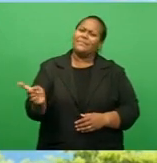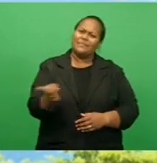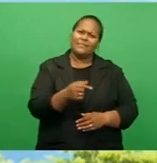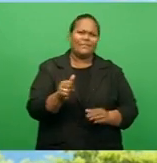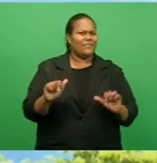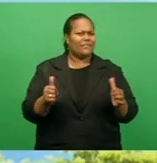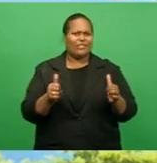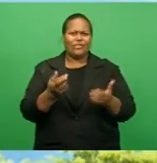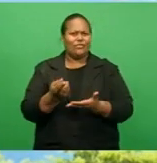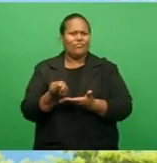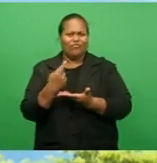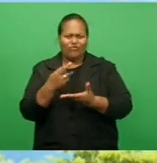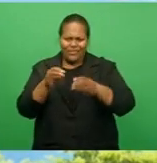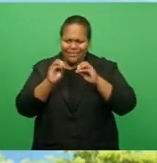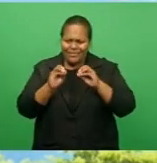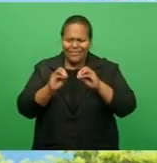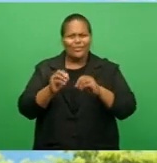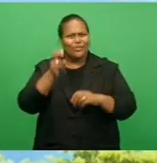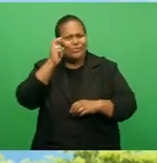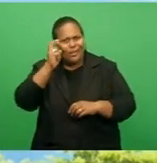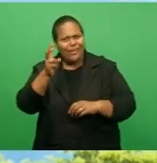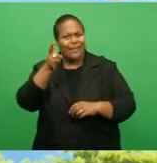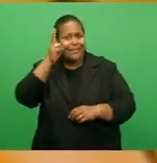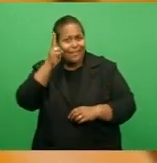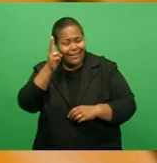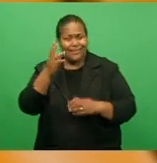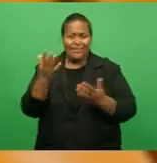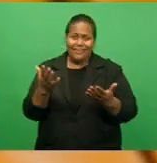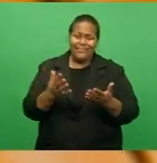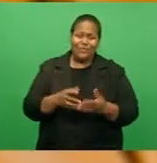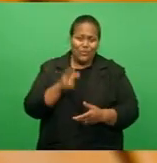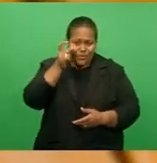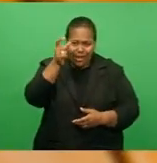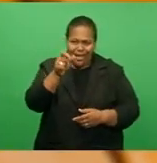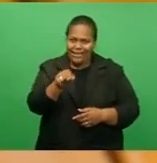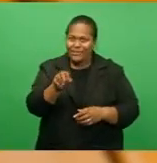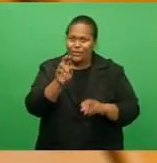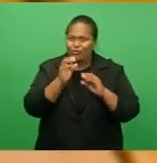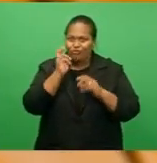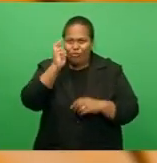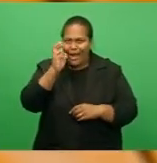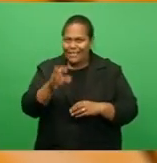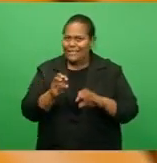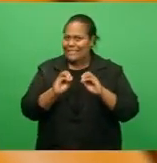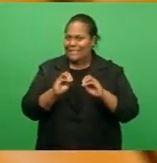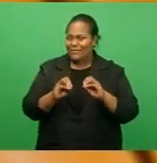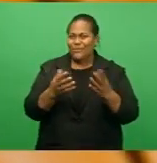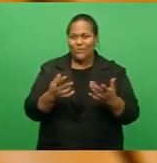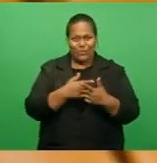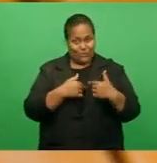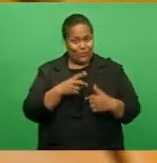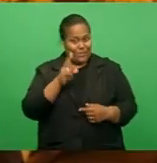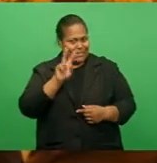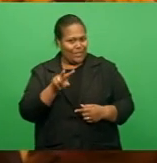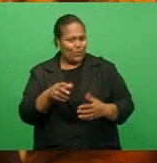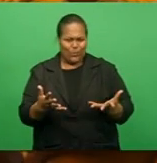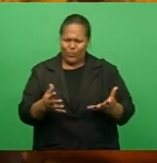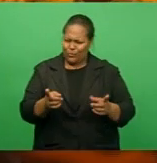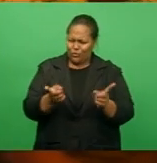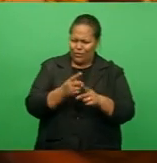through rehabilitation programs, particularly the treatment of offenders, those who we see that they have